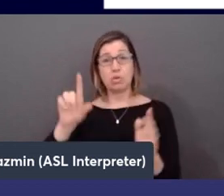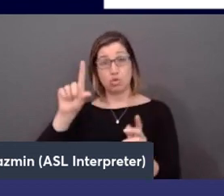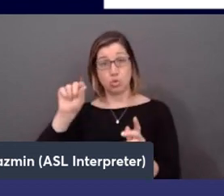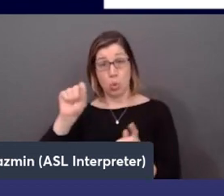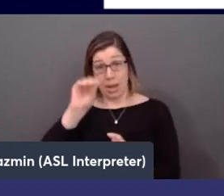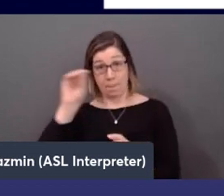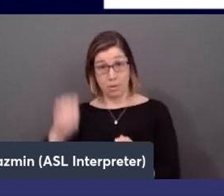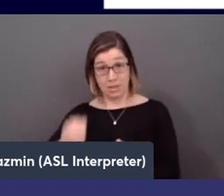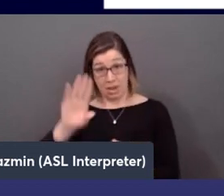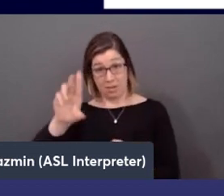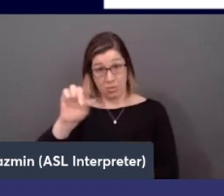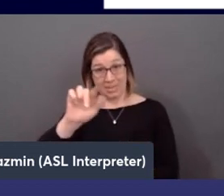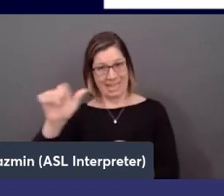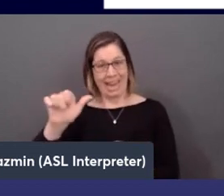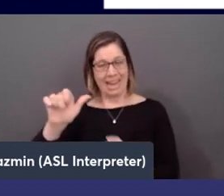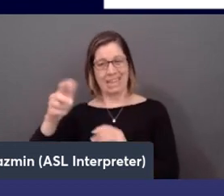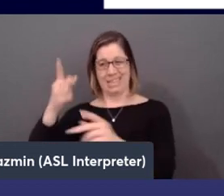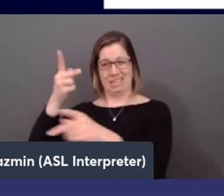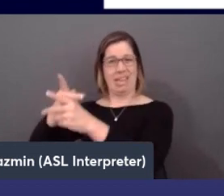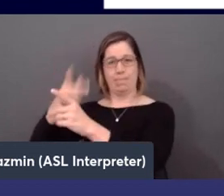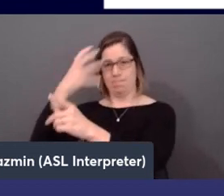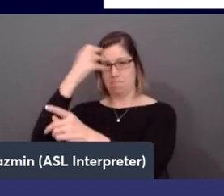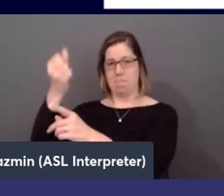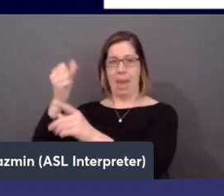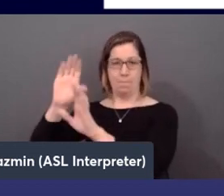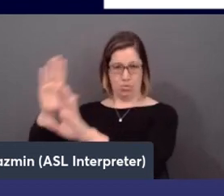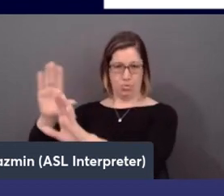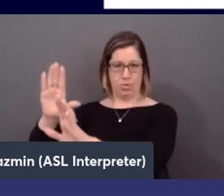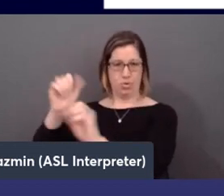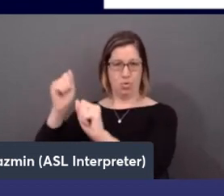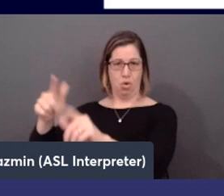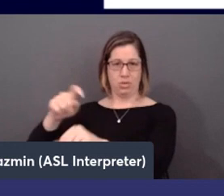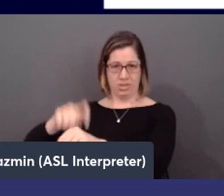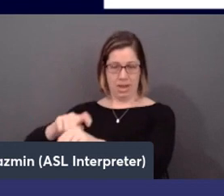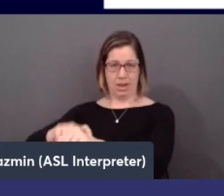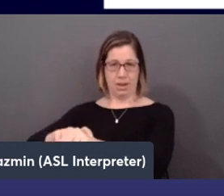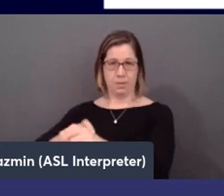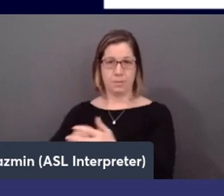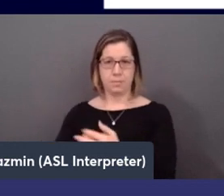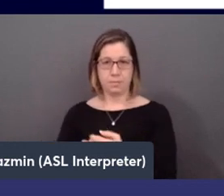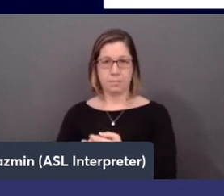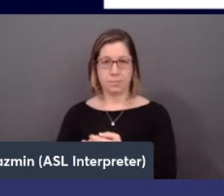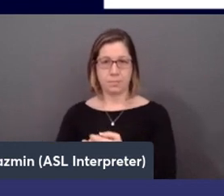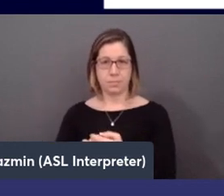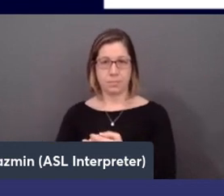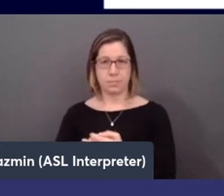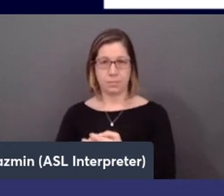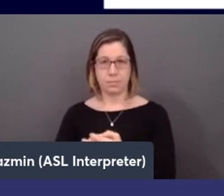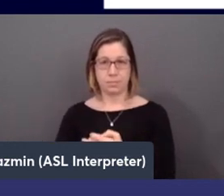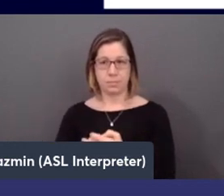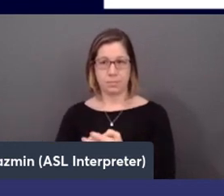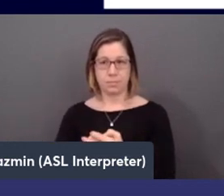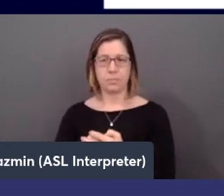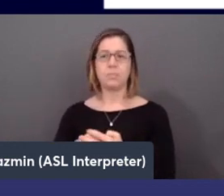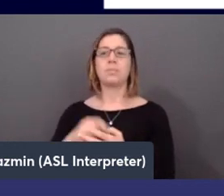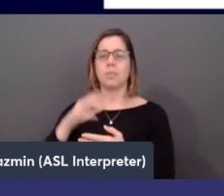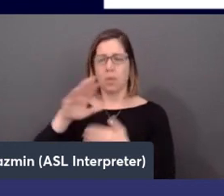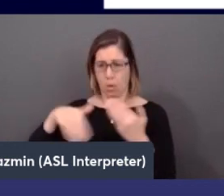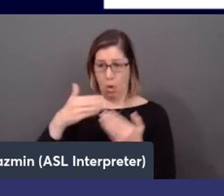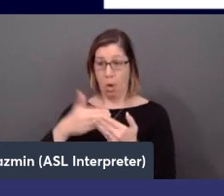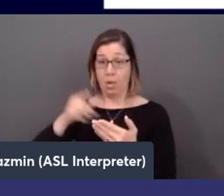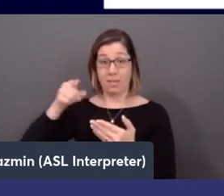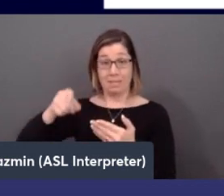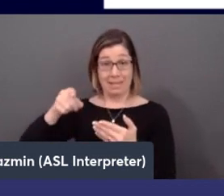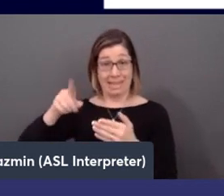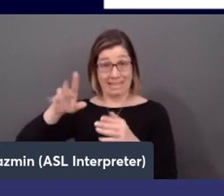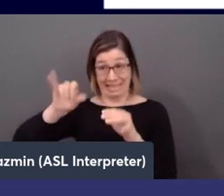at all times. All of the keys at all times in memory. That way we can detect when you have a certain key or